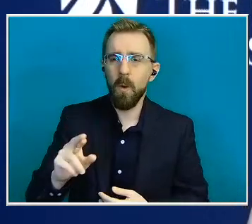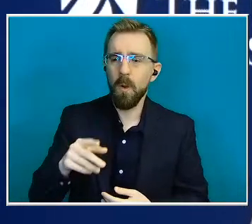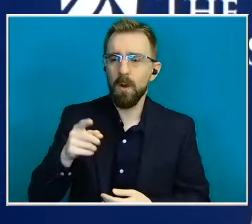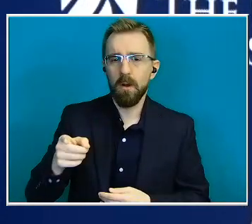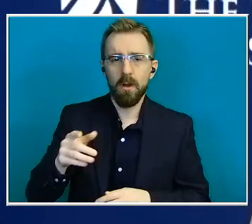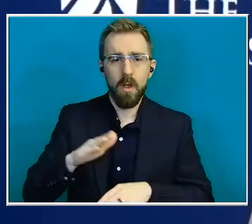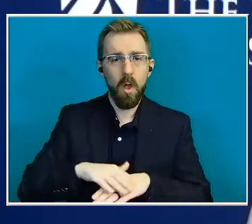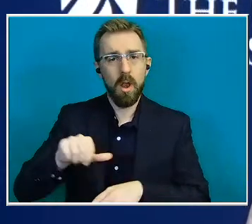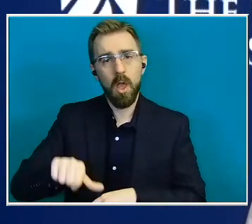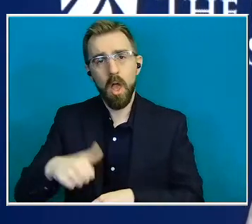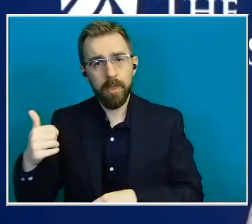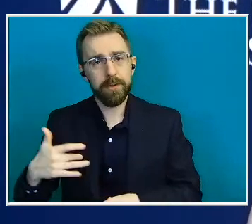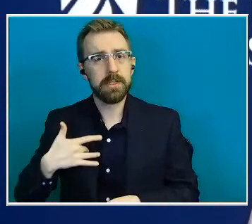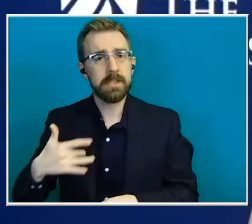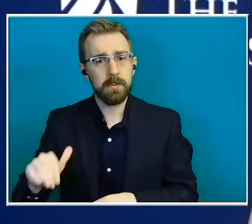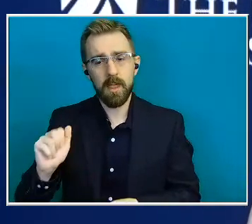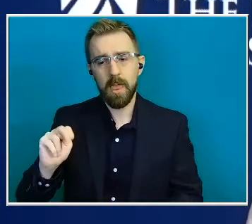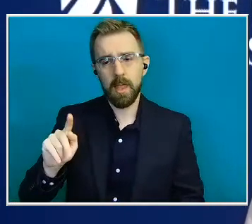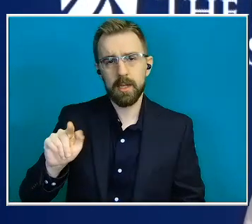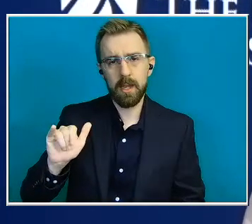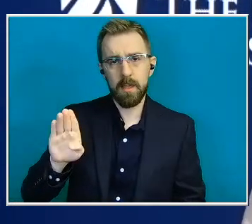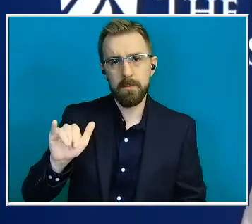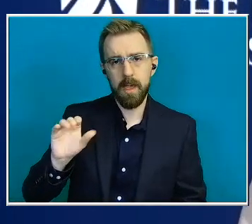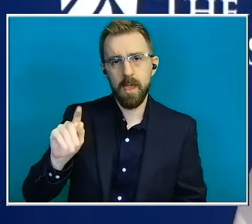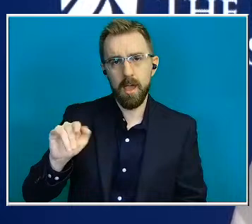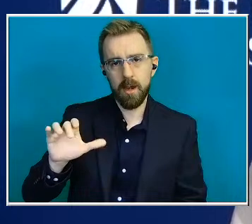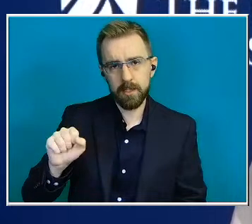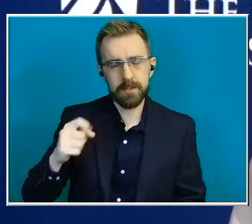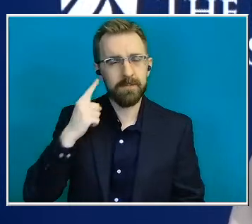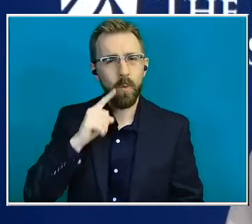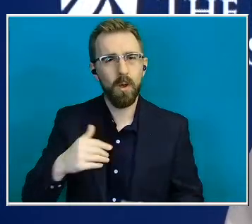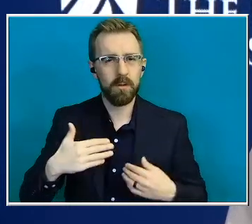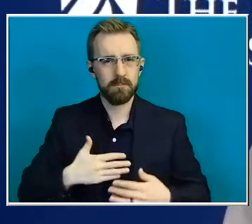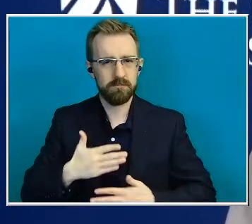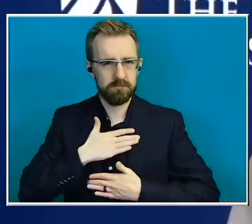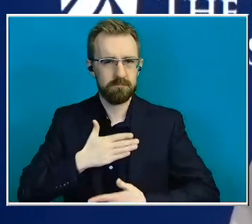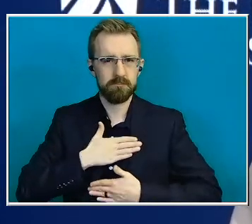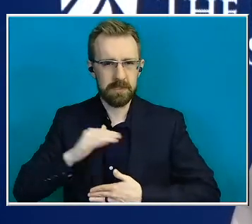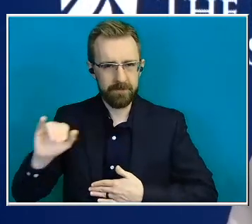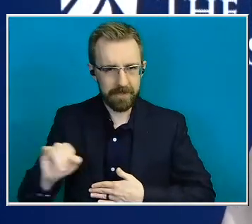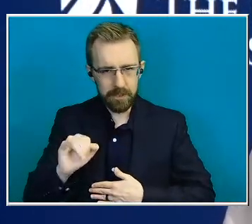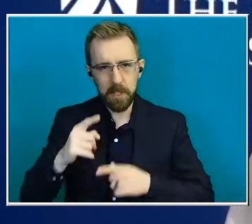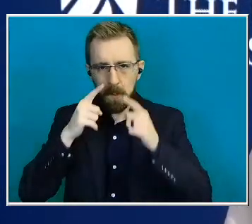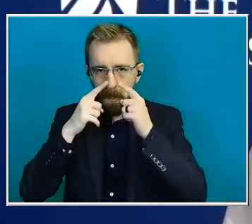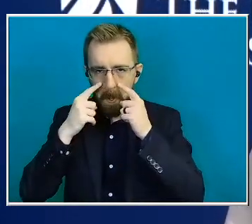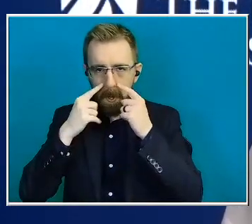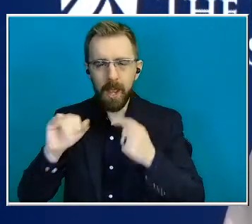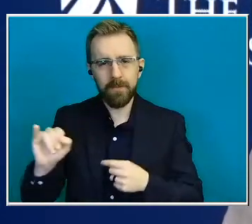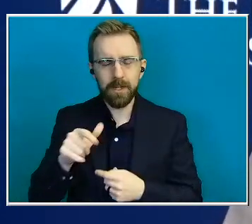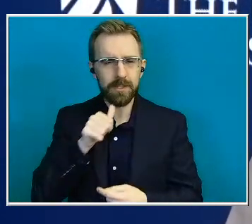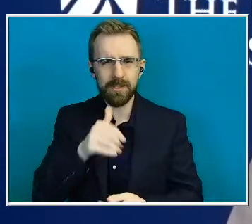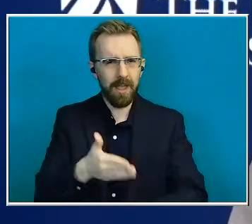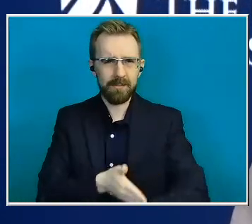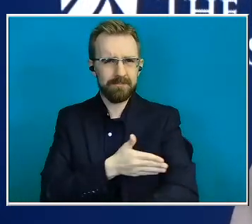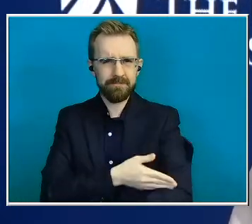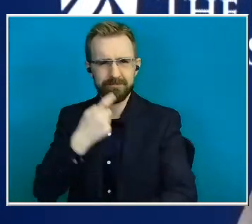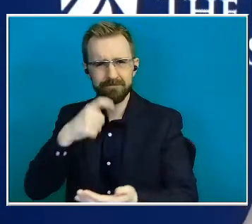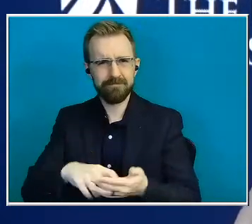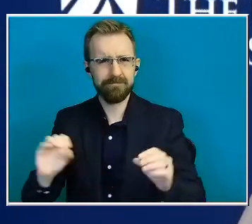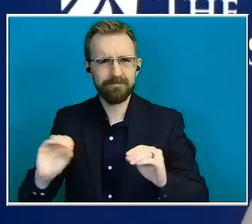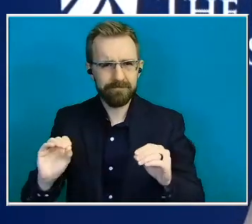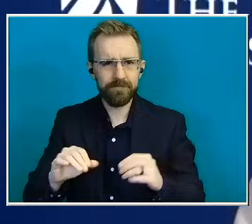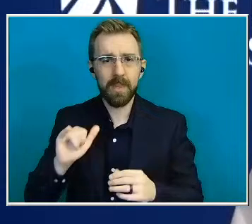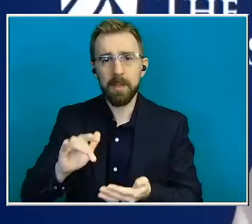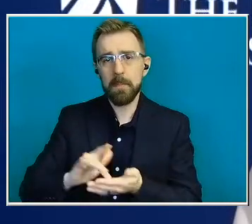typical antibiotics for respiratory infection or sinus infection and you aren't getting better, that medical team or that physician needs to